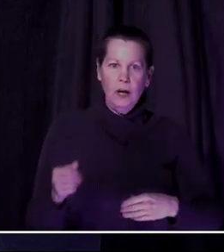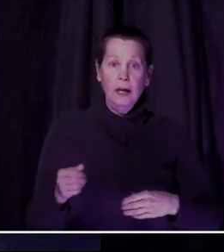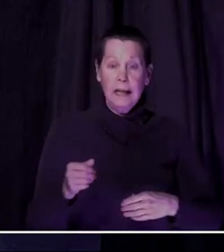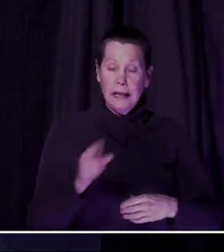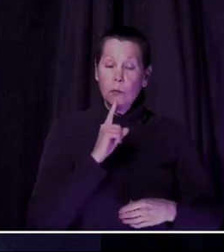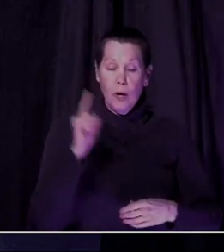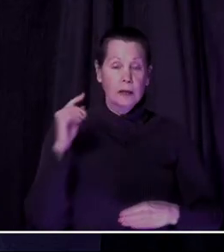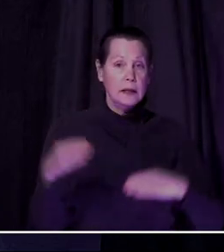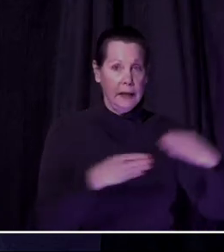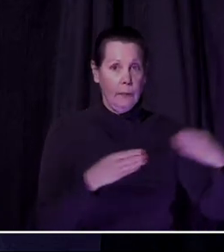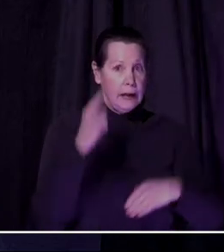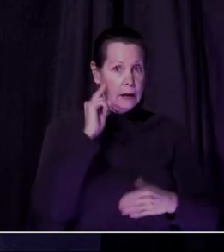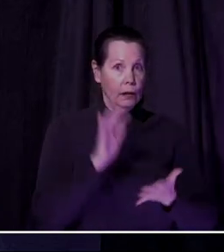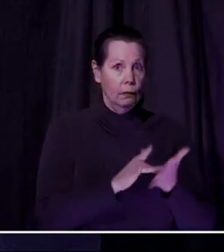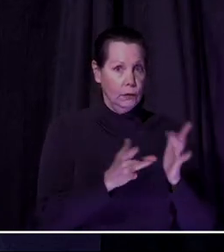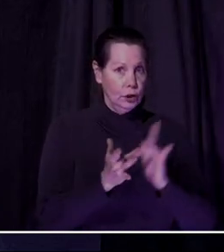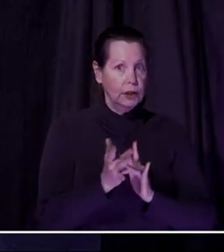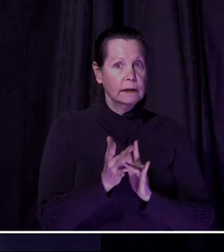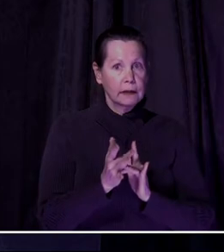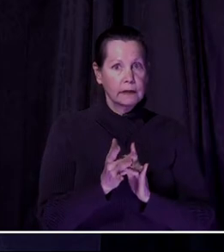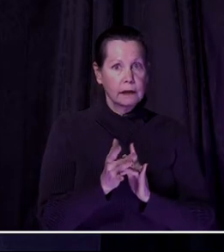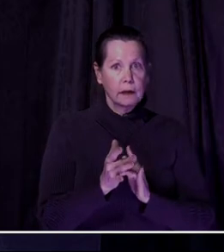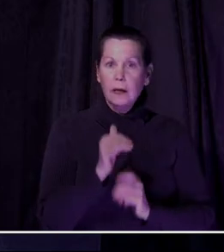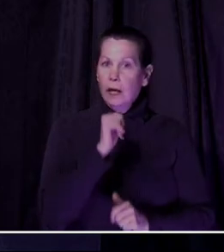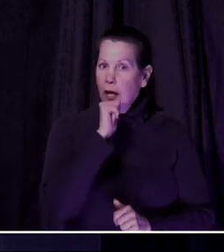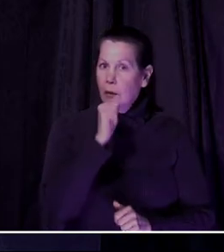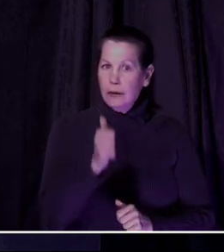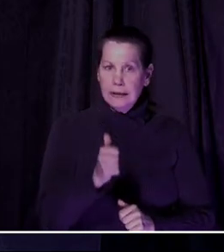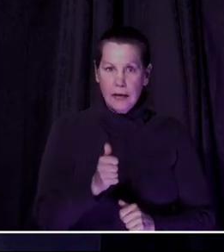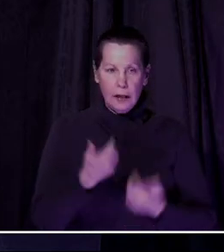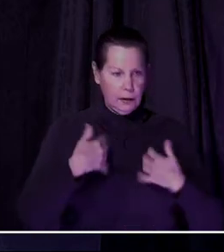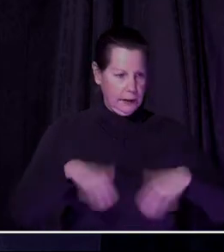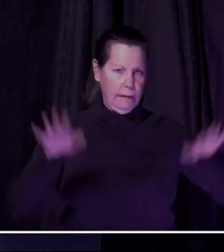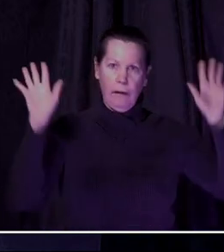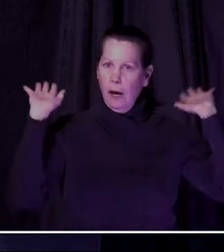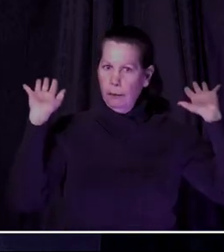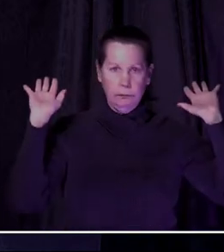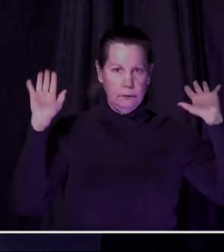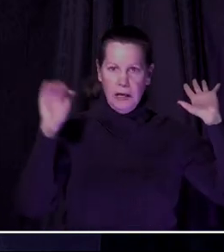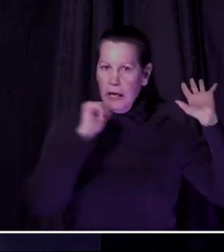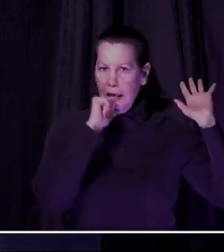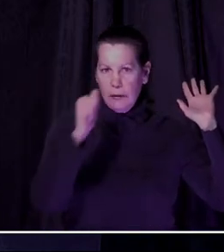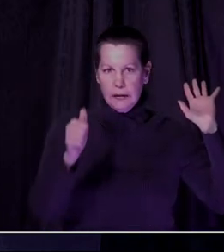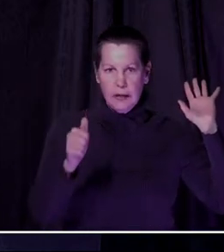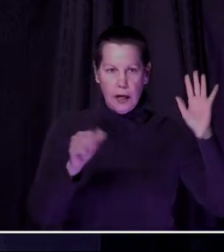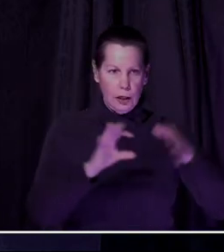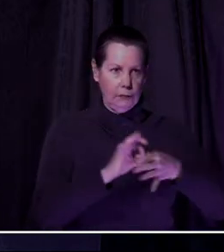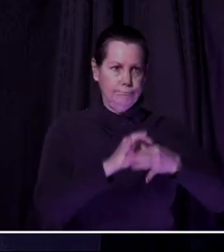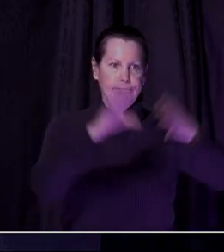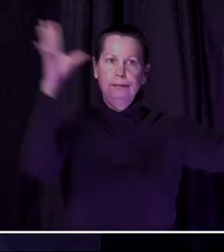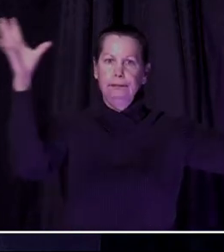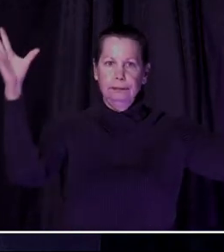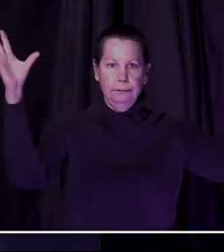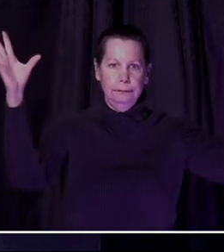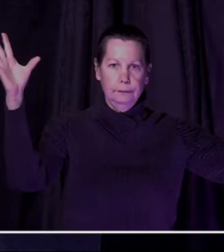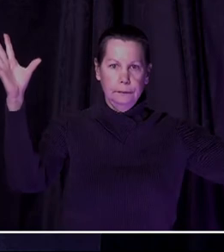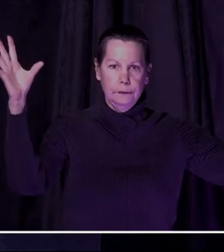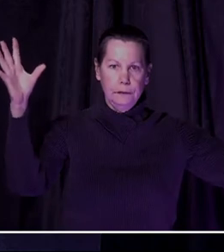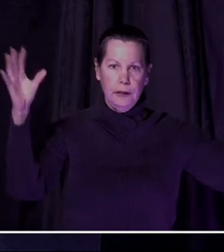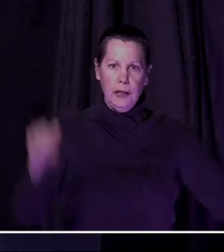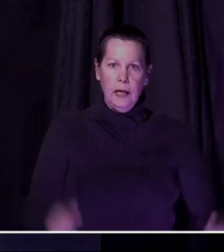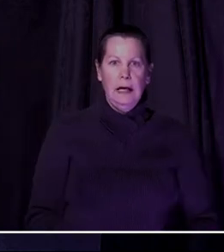Jesus, where he was not about to give up. He was not about to let up, put